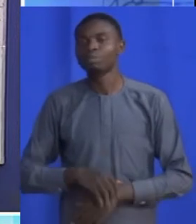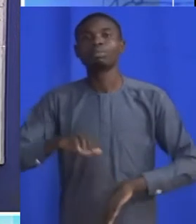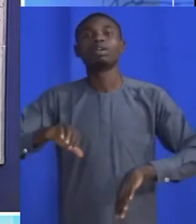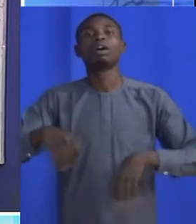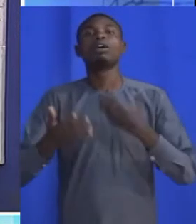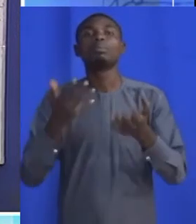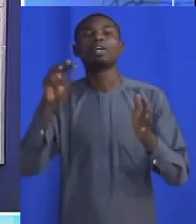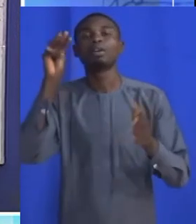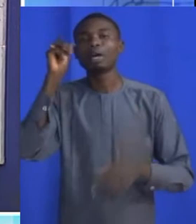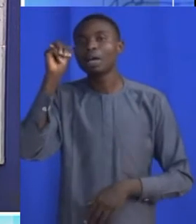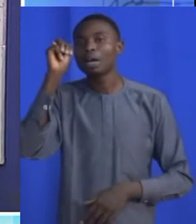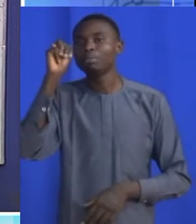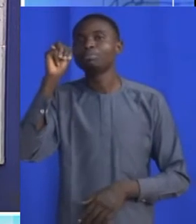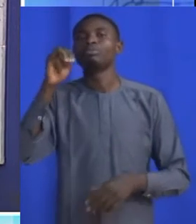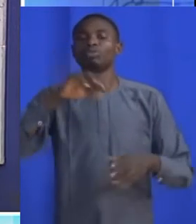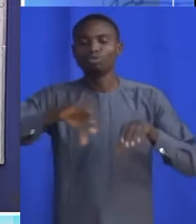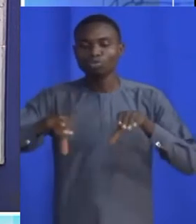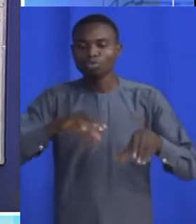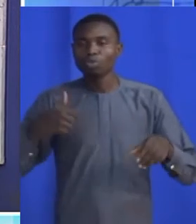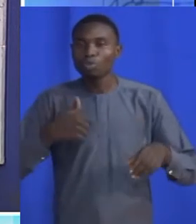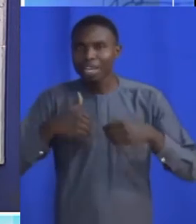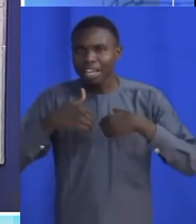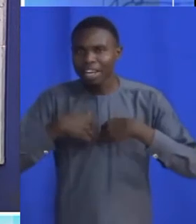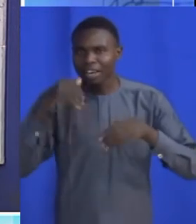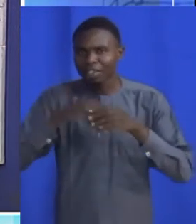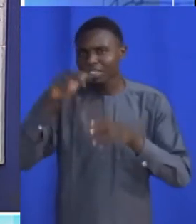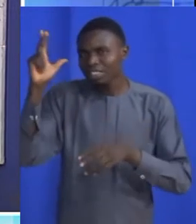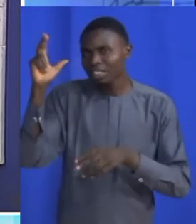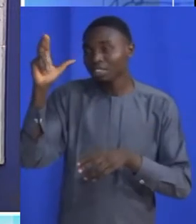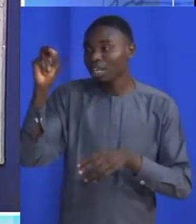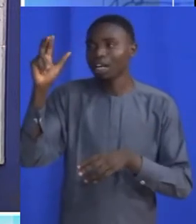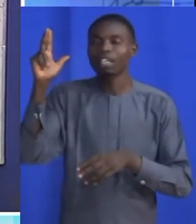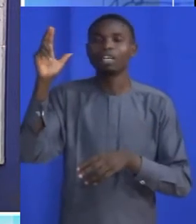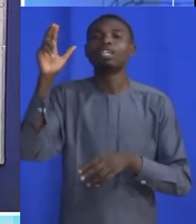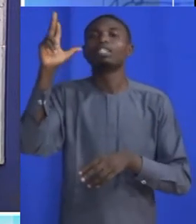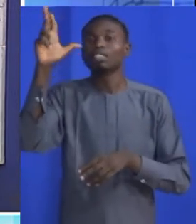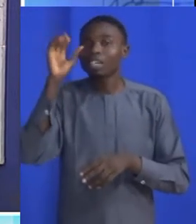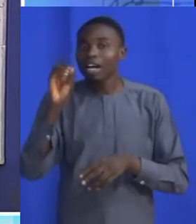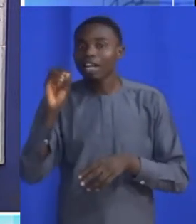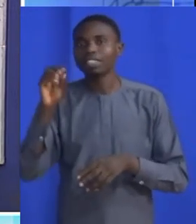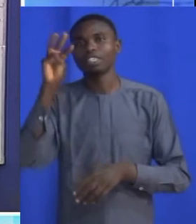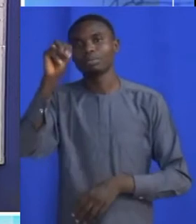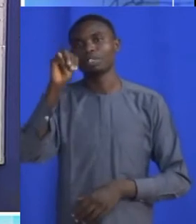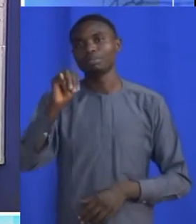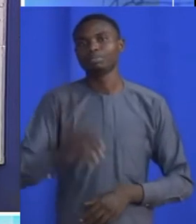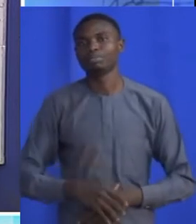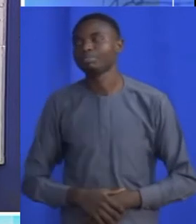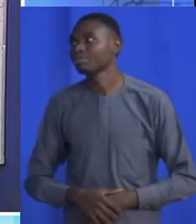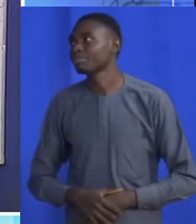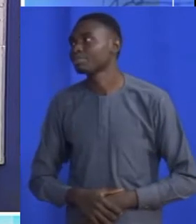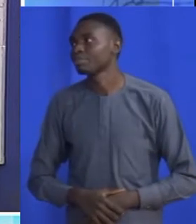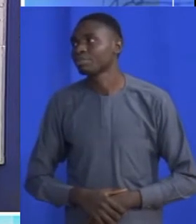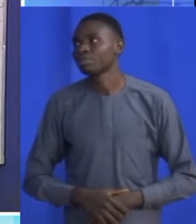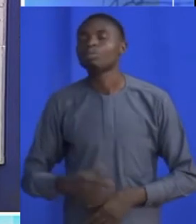So rule of law has a lot of problem in its application. We cannot exhaust all